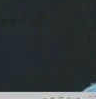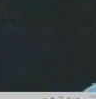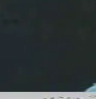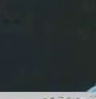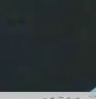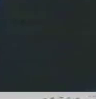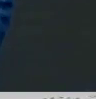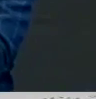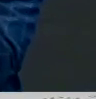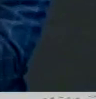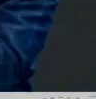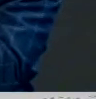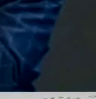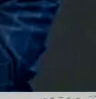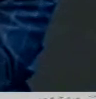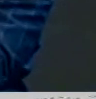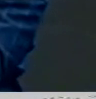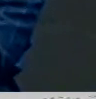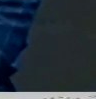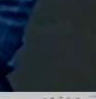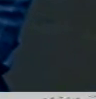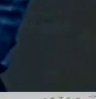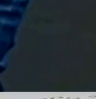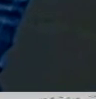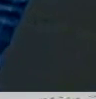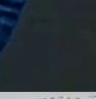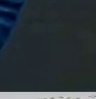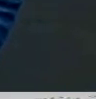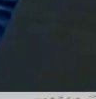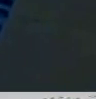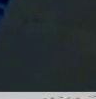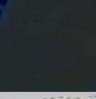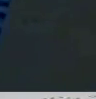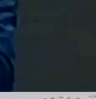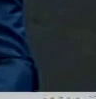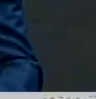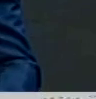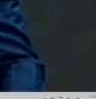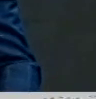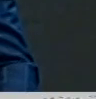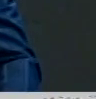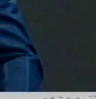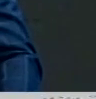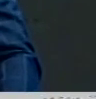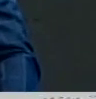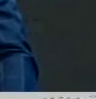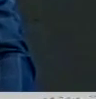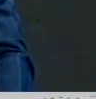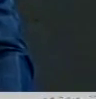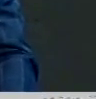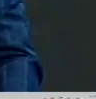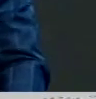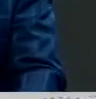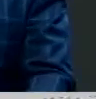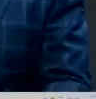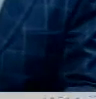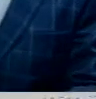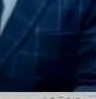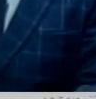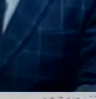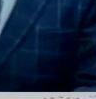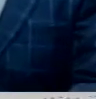You have gotten it. Right at the back, you have gotten it. So check yourself right